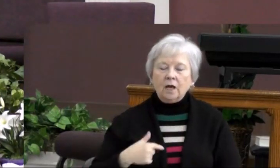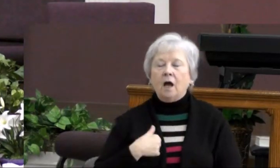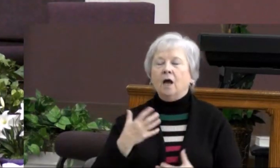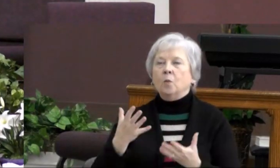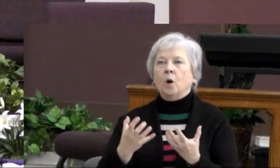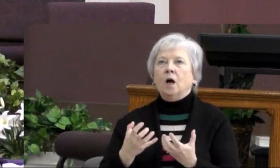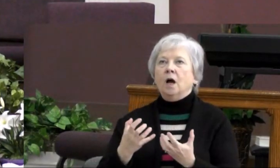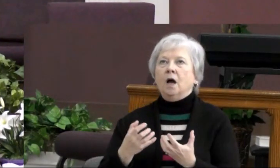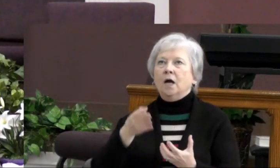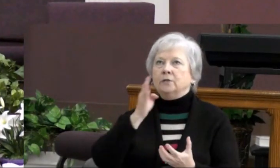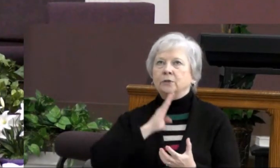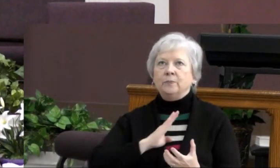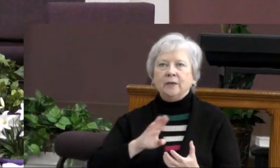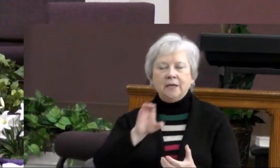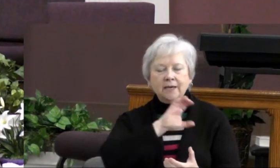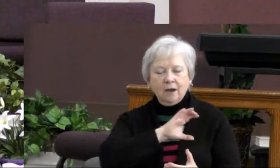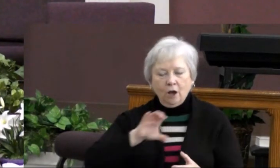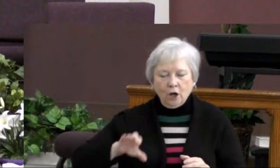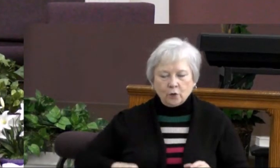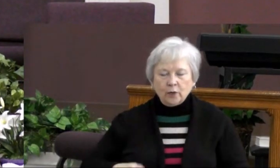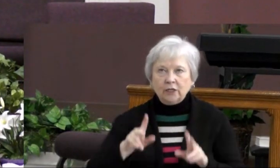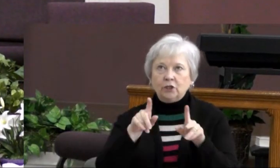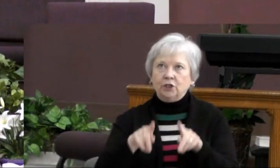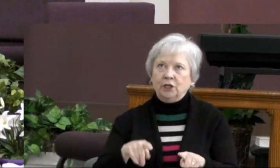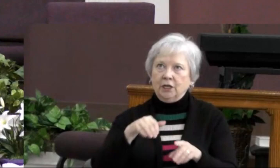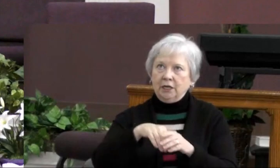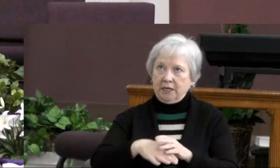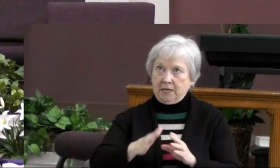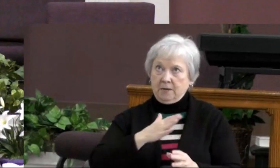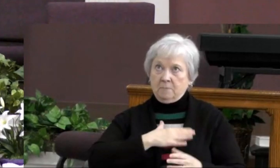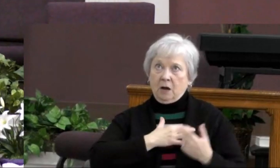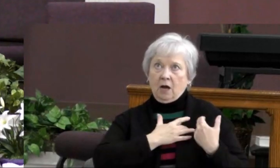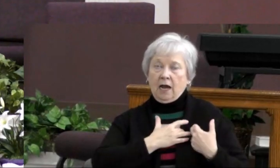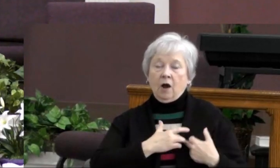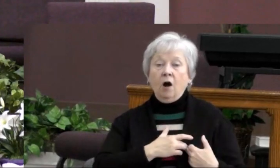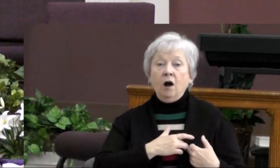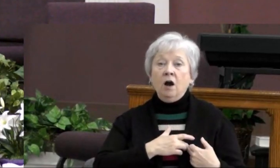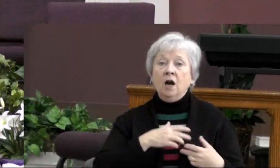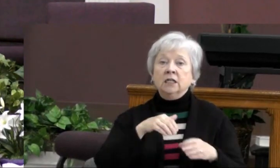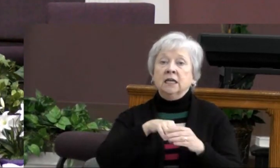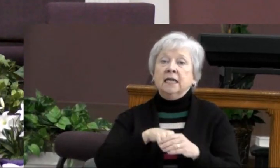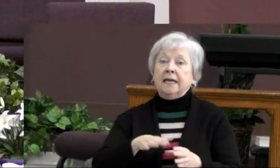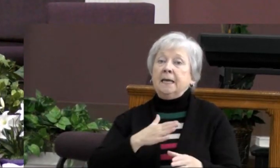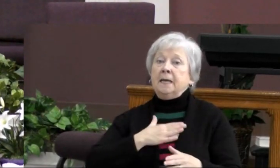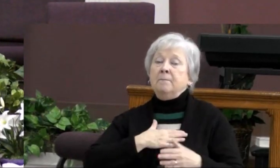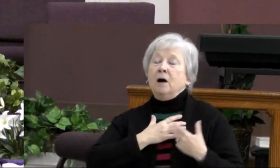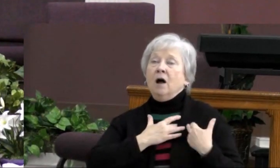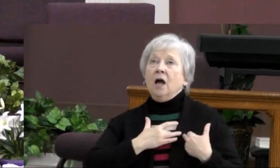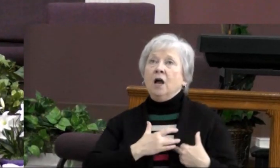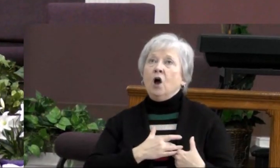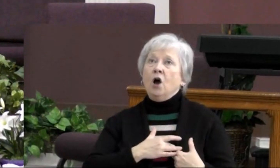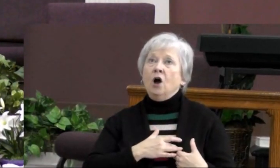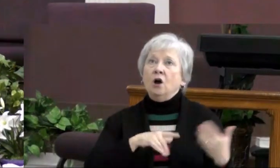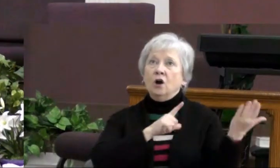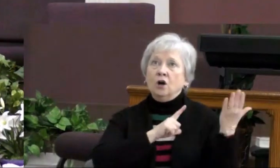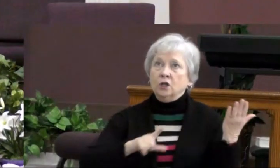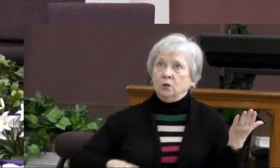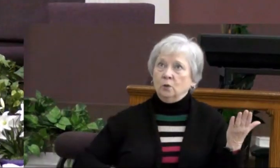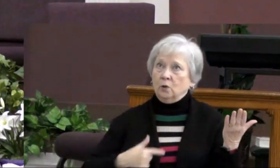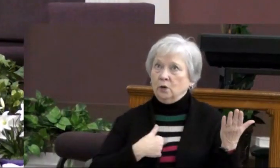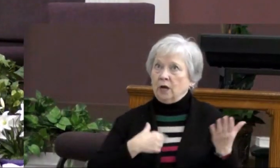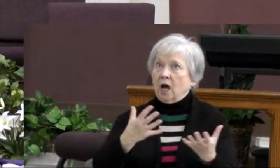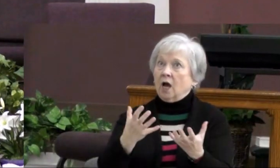Lord, I want to be a Christian in my heart, in my